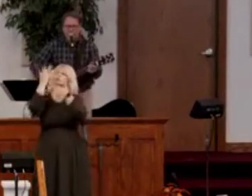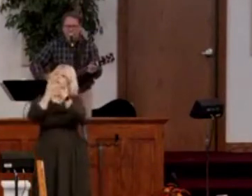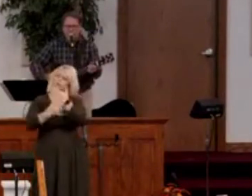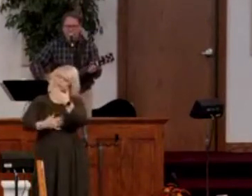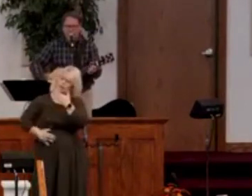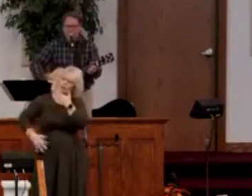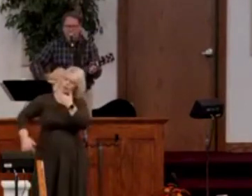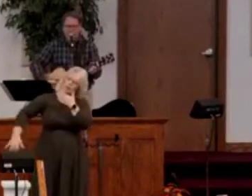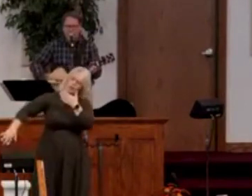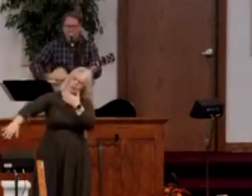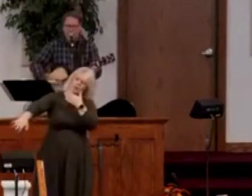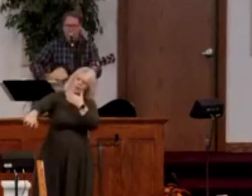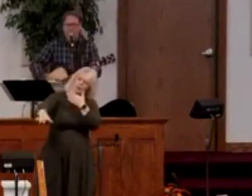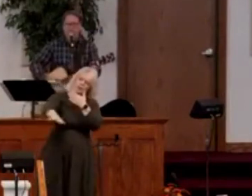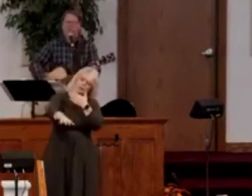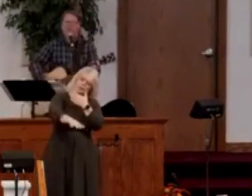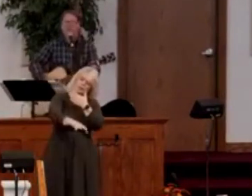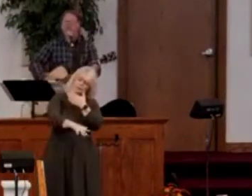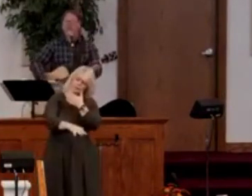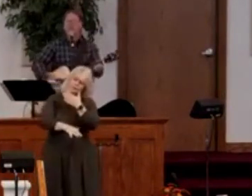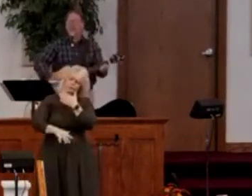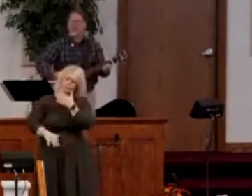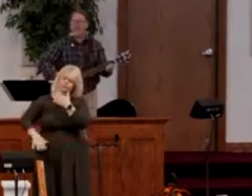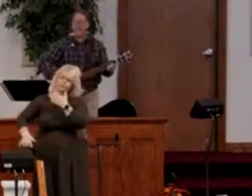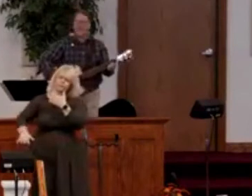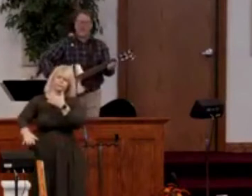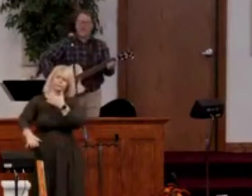This is the blood.